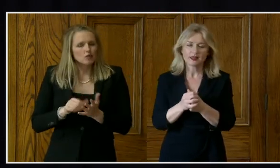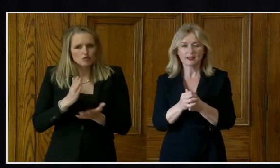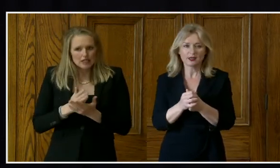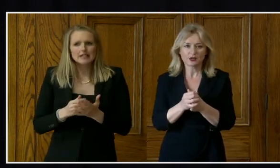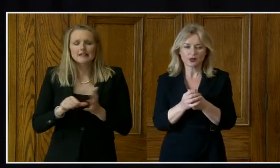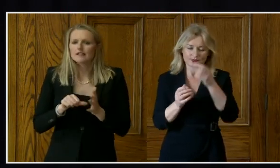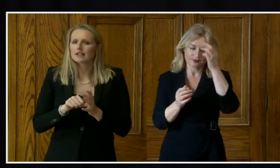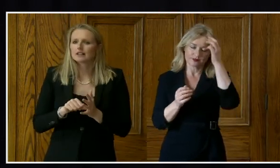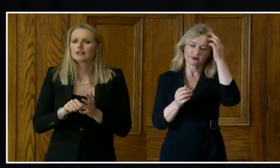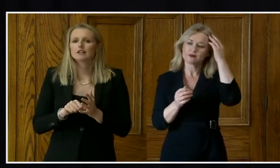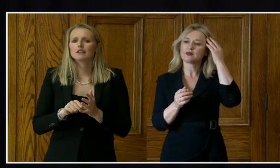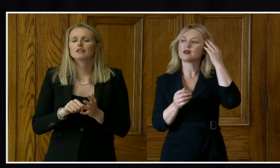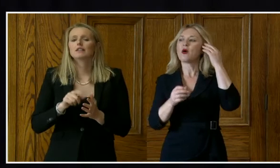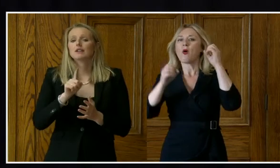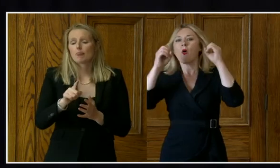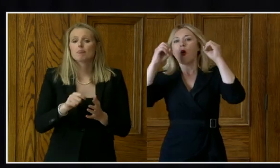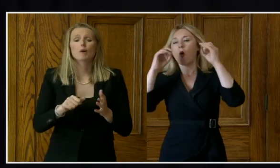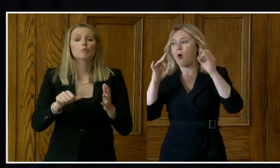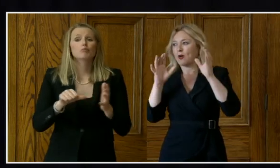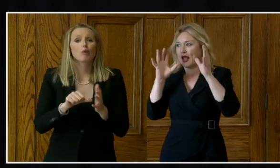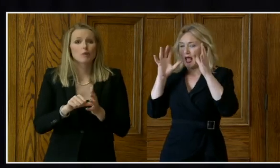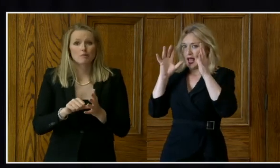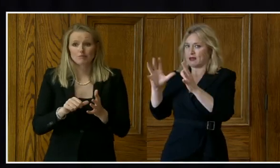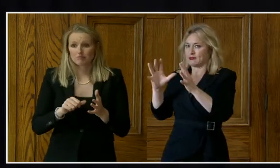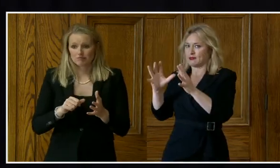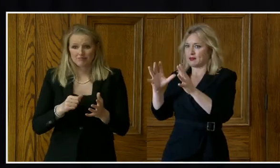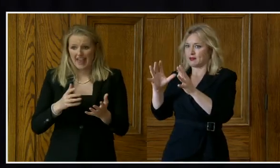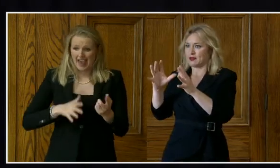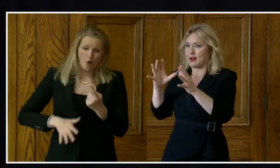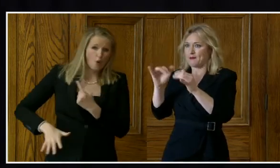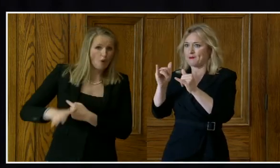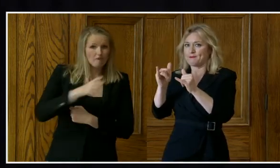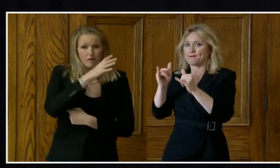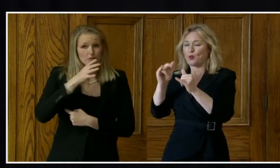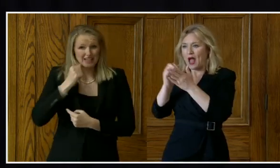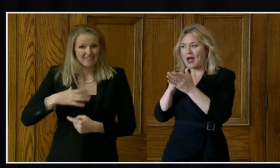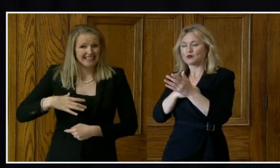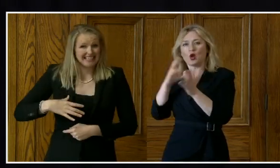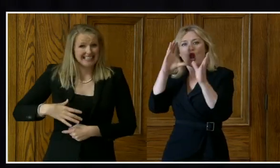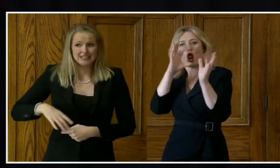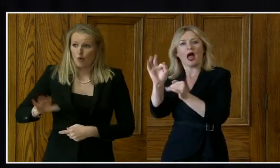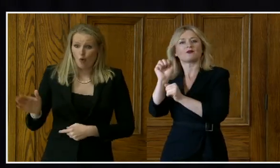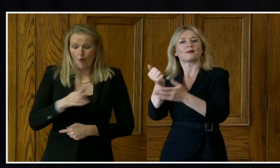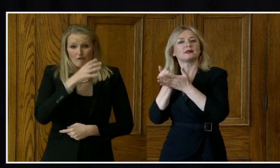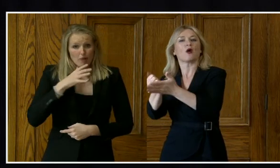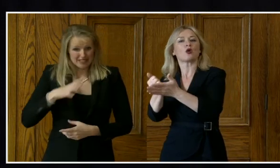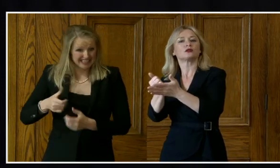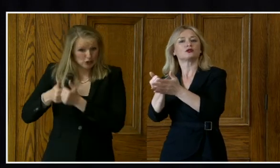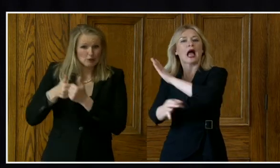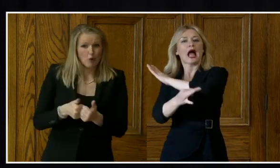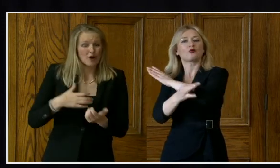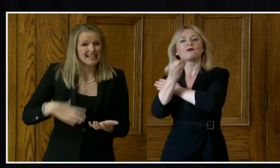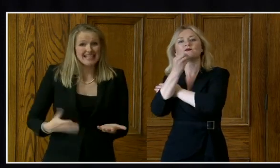queue doesn't mean that your needs are any less when it comes to providing support to get agri-food over